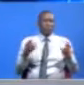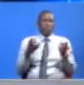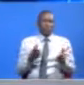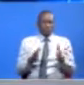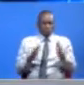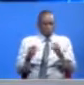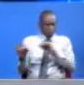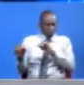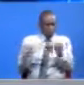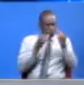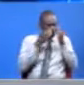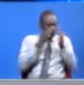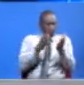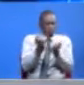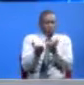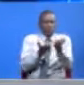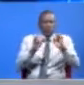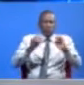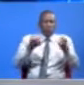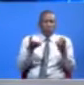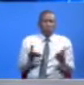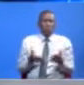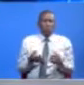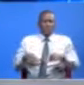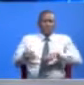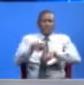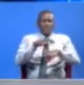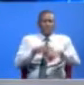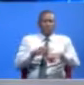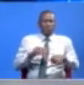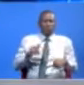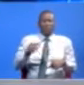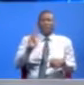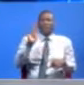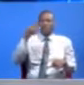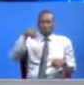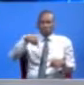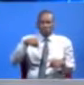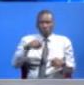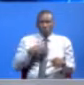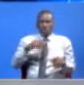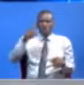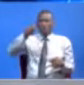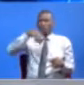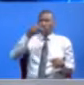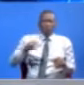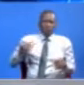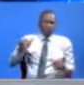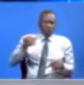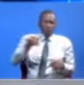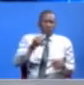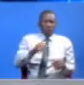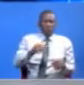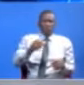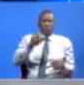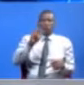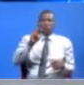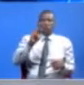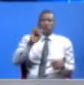Now to some of the day's business news, and the national carrier Kenya Airways has suspended its flights to Kinshasa,